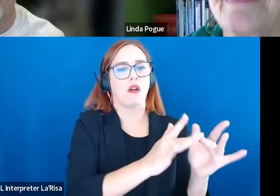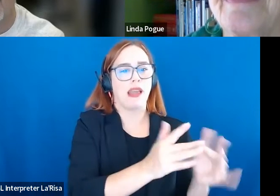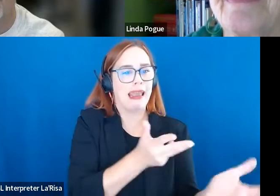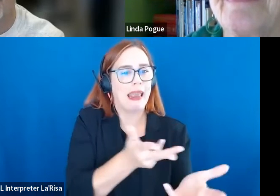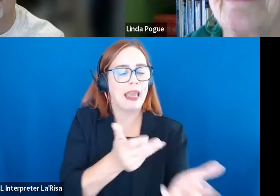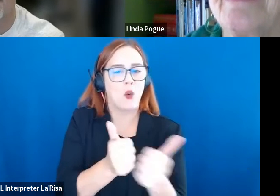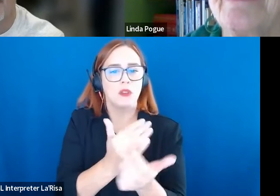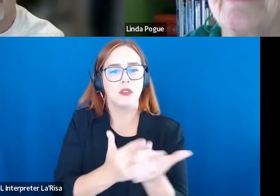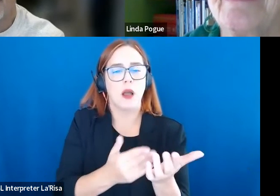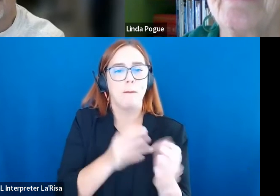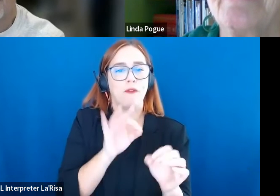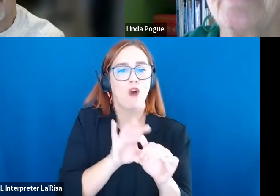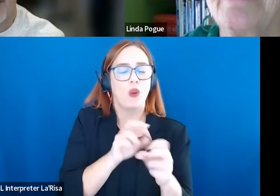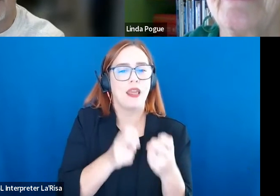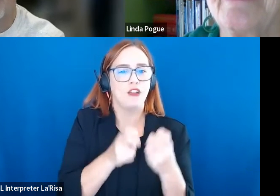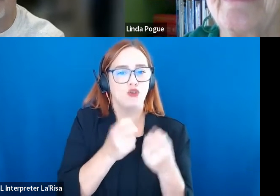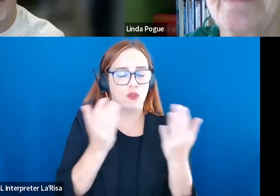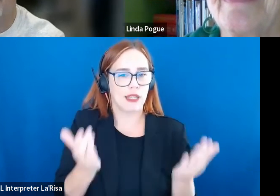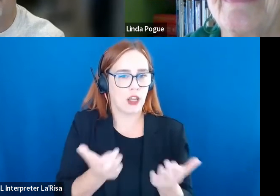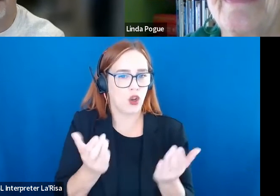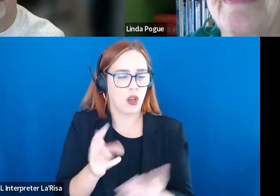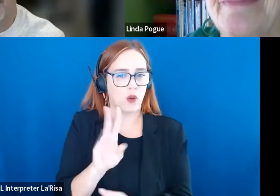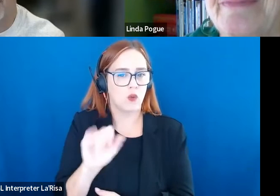here in Wisconsin. So